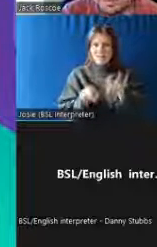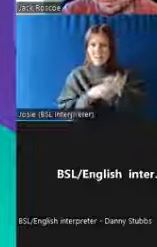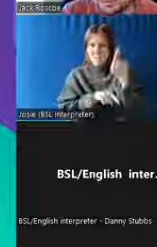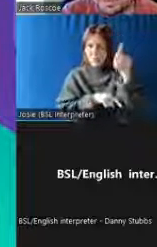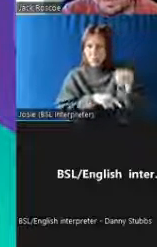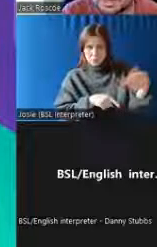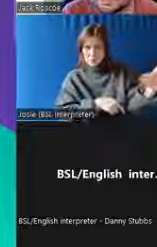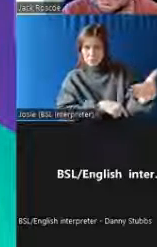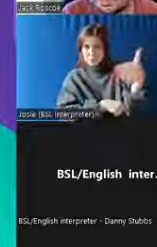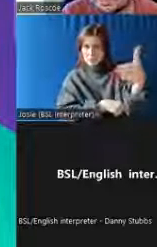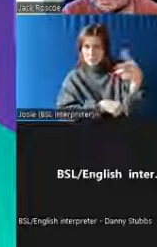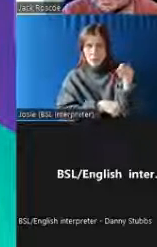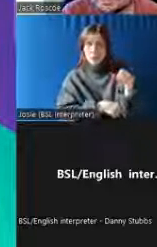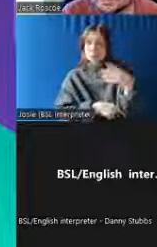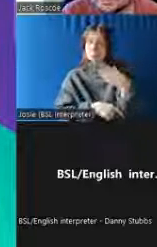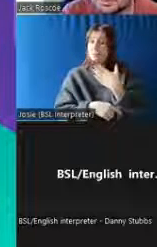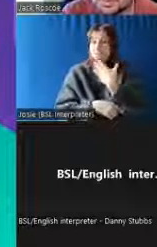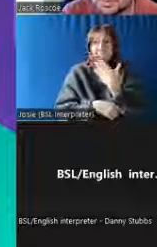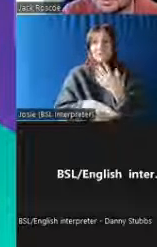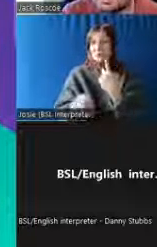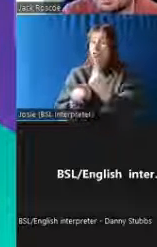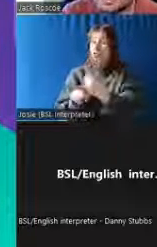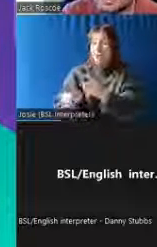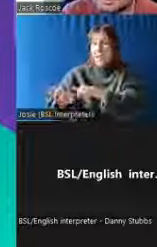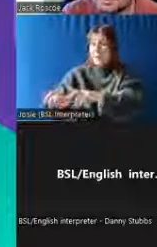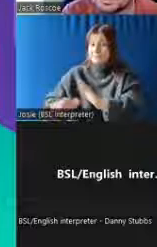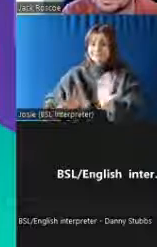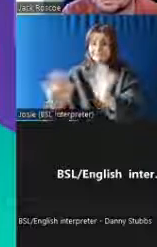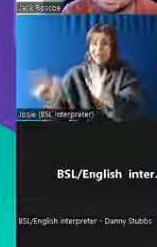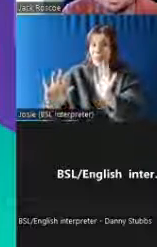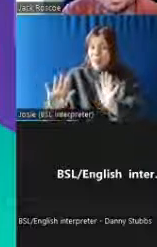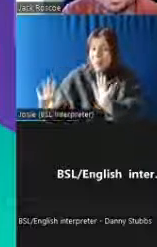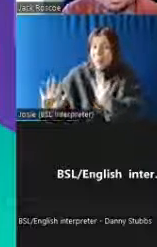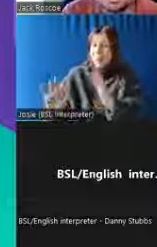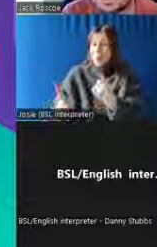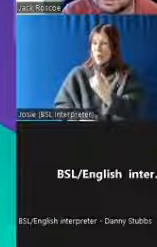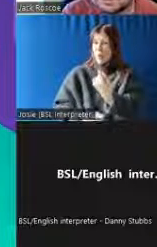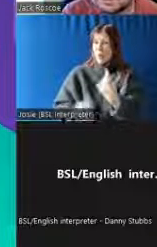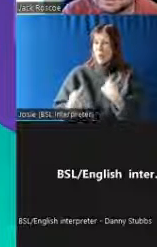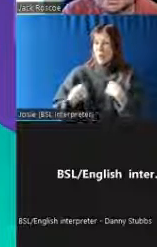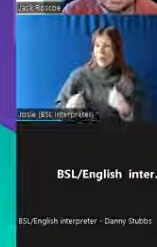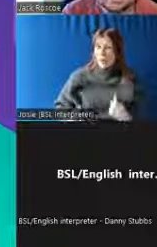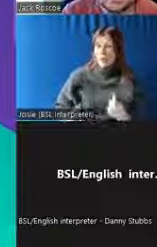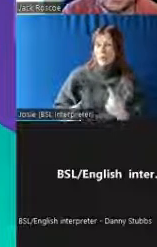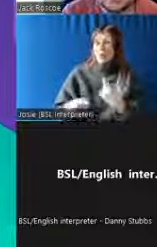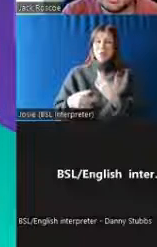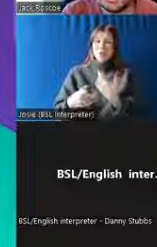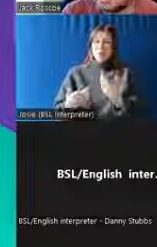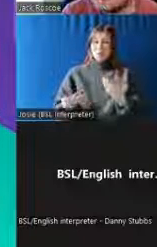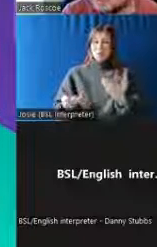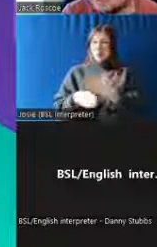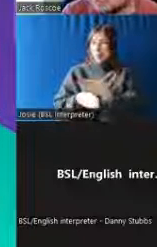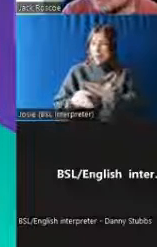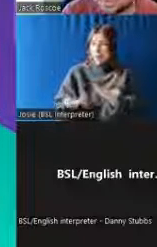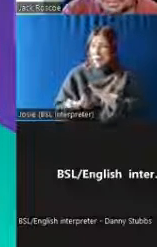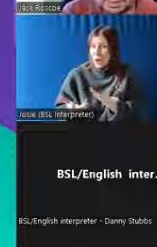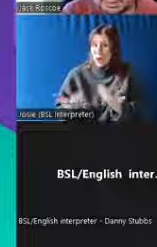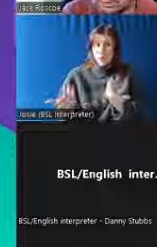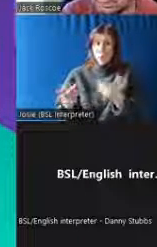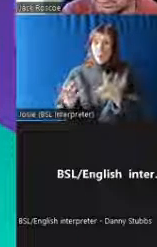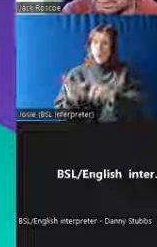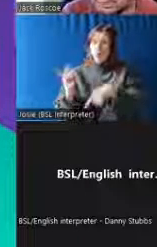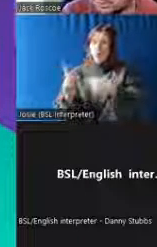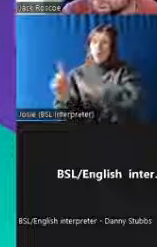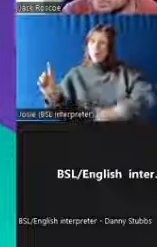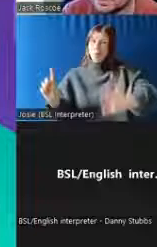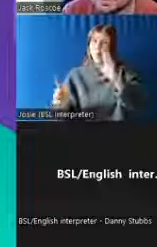Do say hello in the chat. Let us know, who you are, what organization you're from, where you are in the country. And you're welcome to, I think you